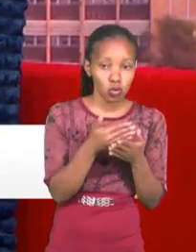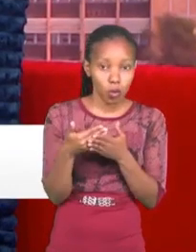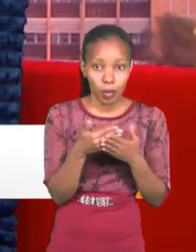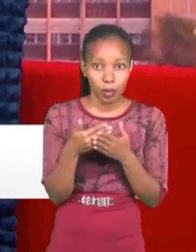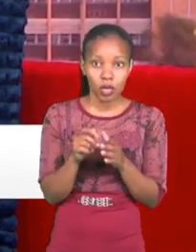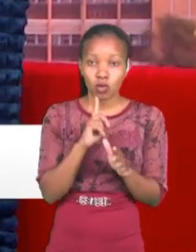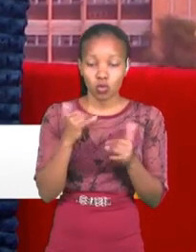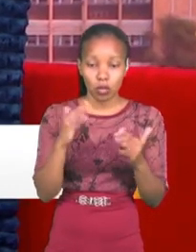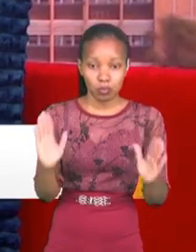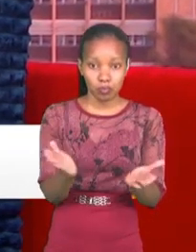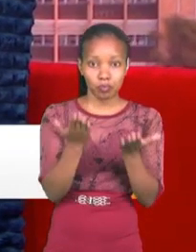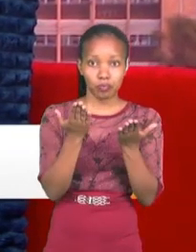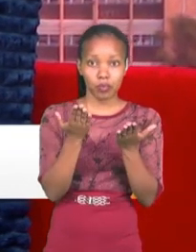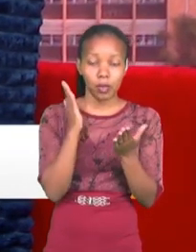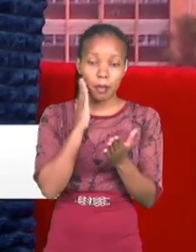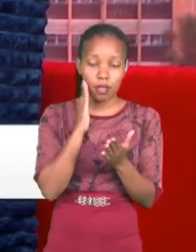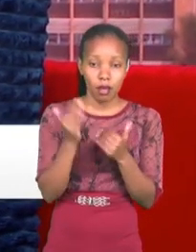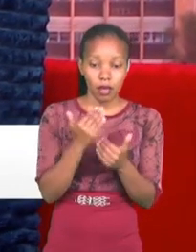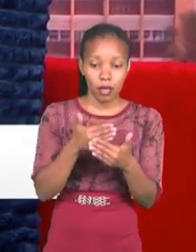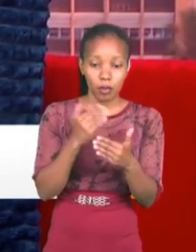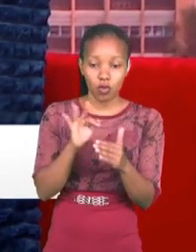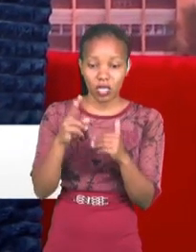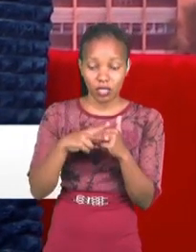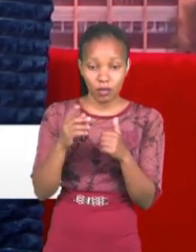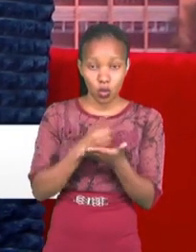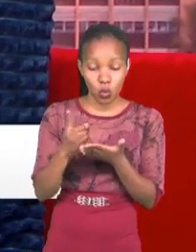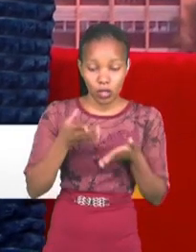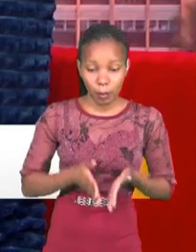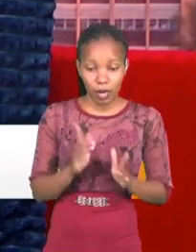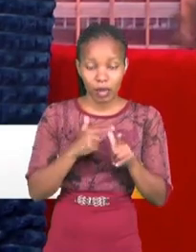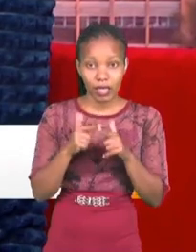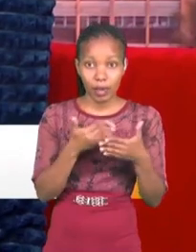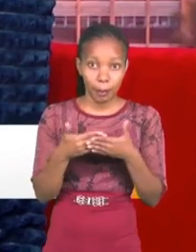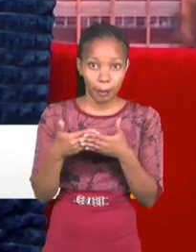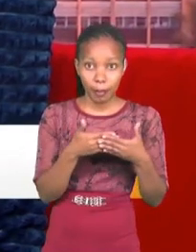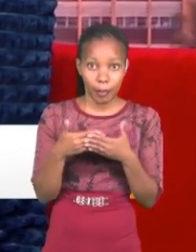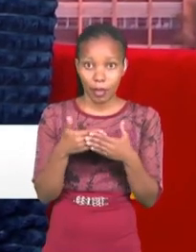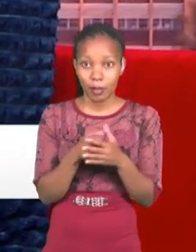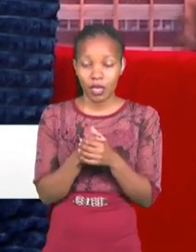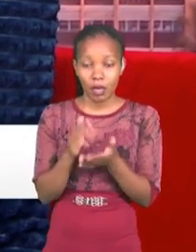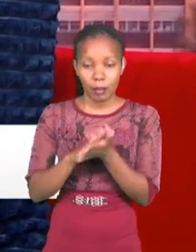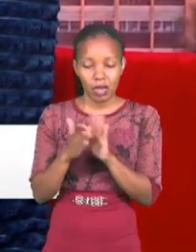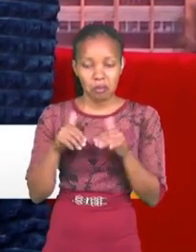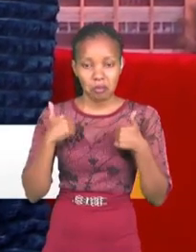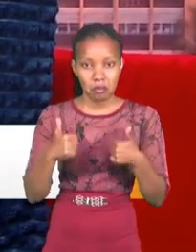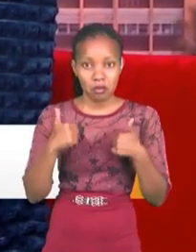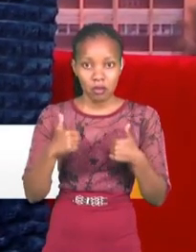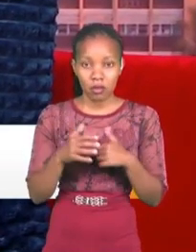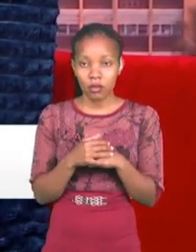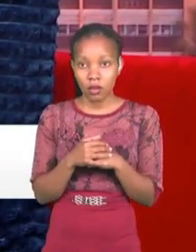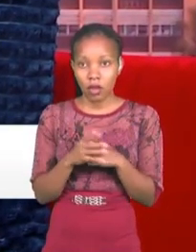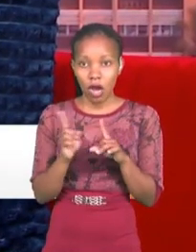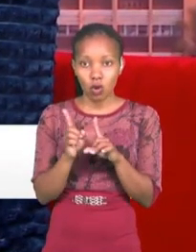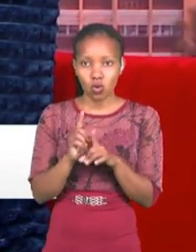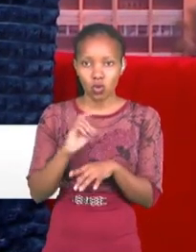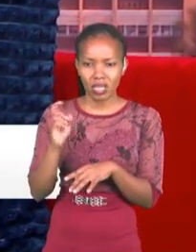promote kangaroo mother care before 37 weeks of delivery. When baby are hemodynamically stable, vitally stable, there is no